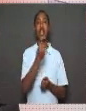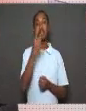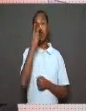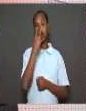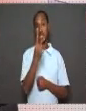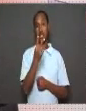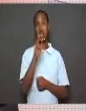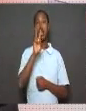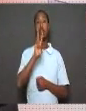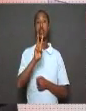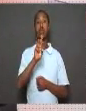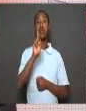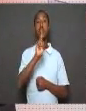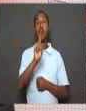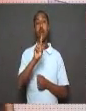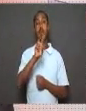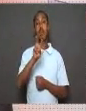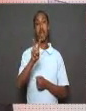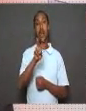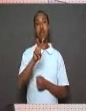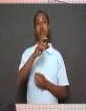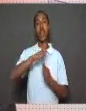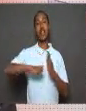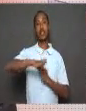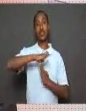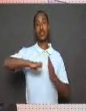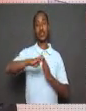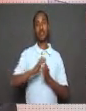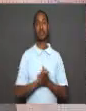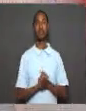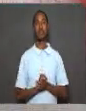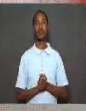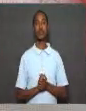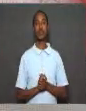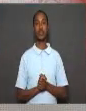possess 2 lone pairs of electrons.